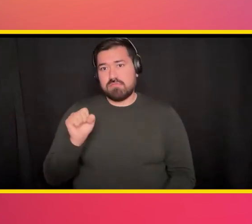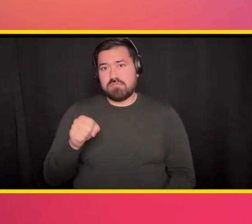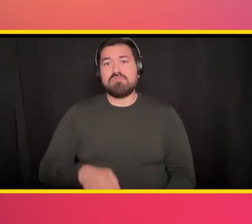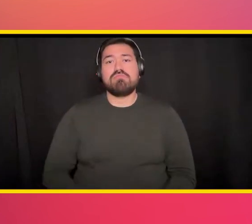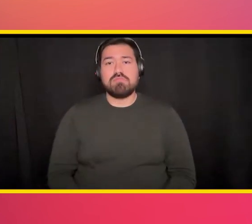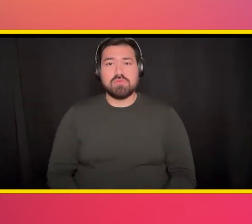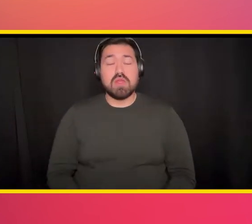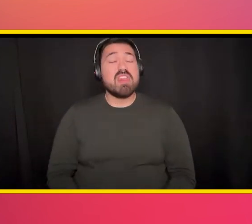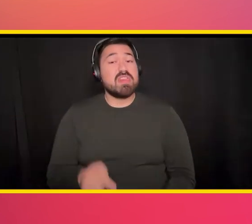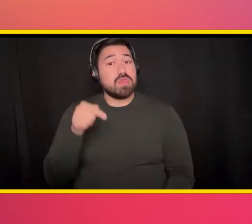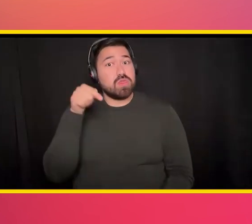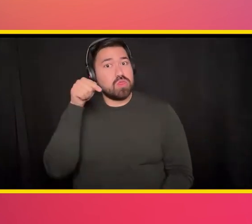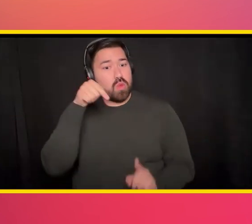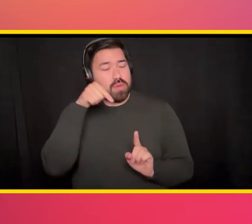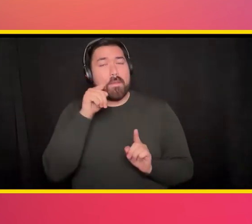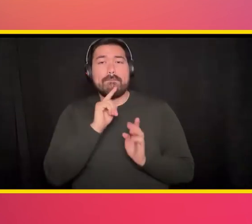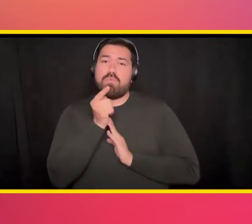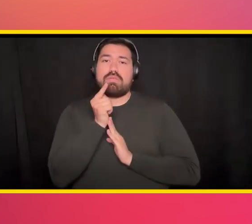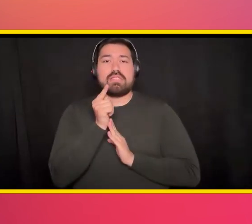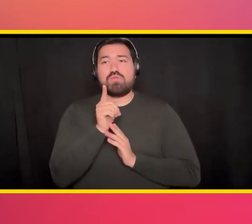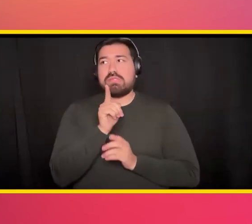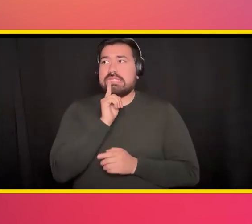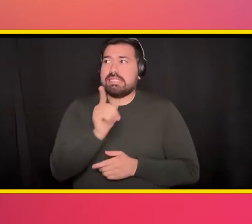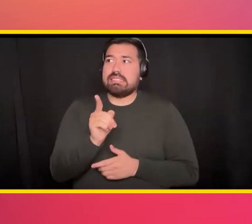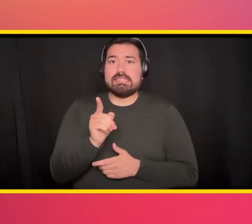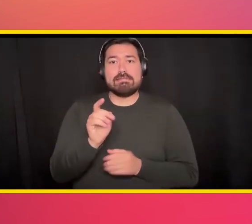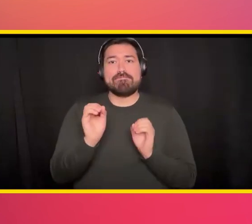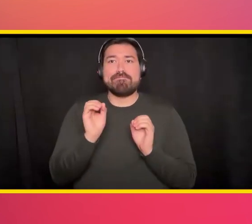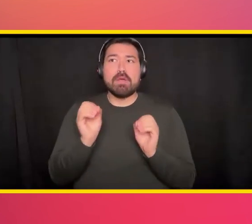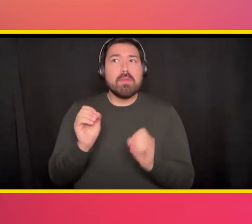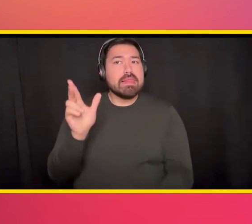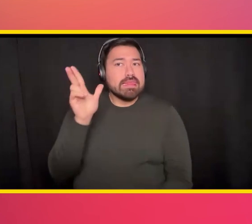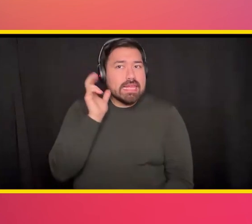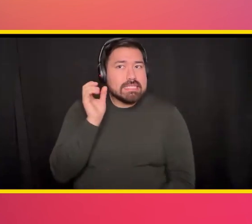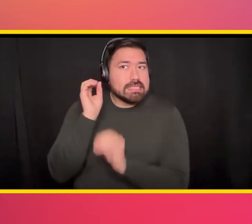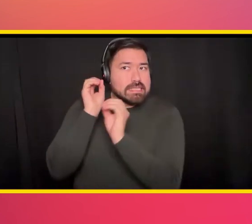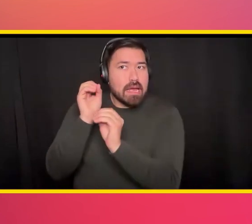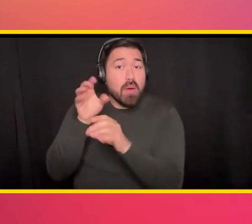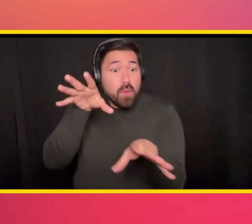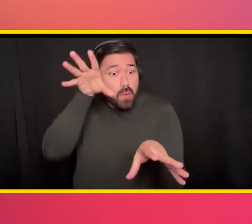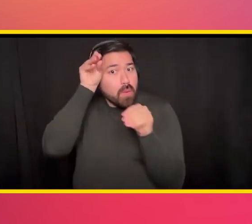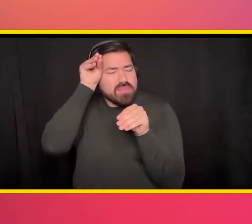Those are moments where there's no there's no listening, there is no absorbing.